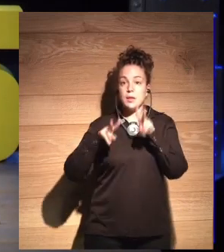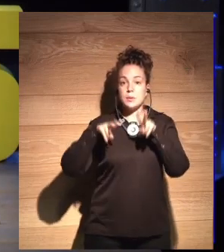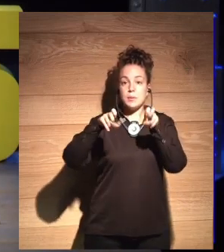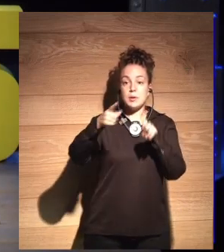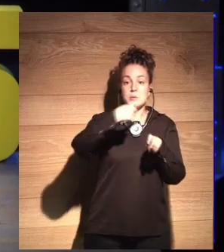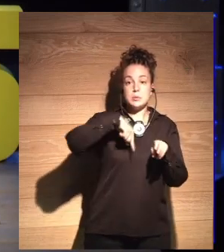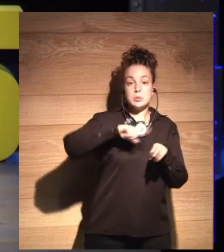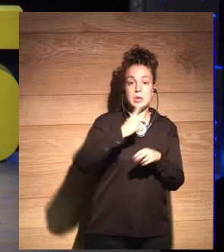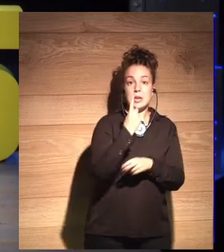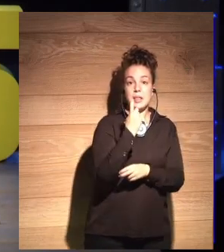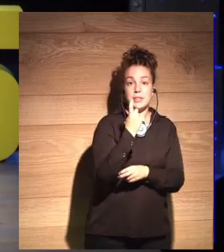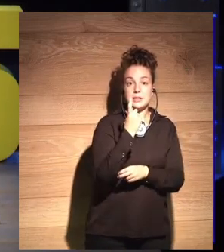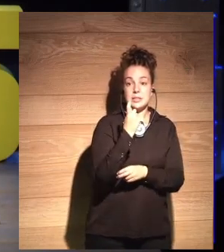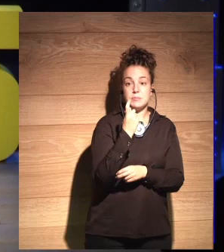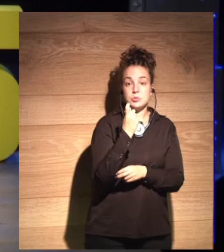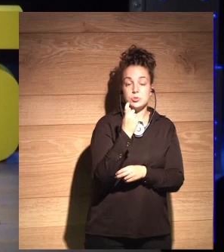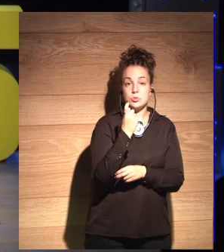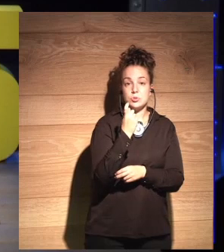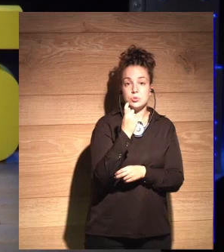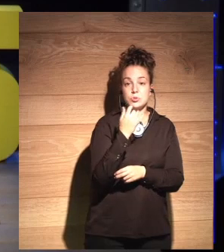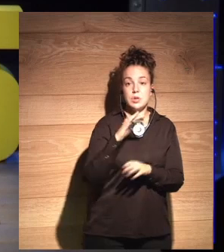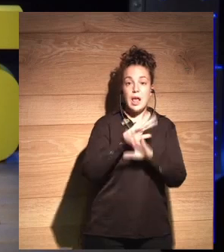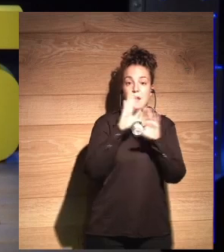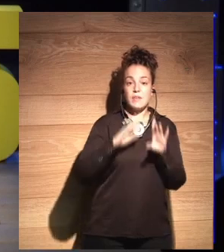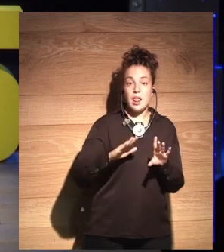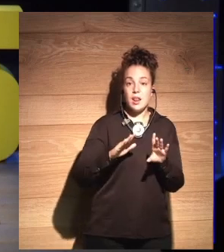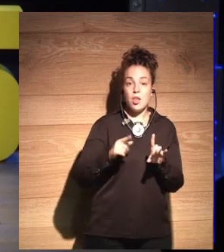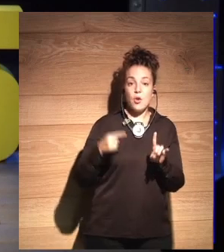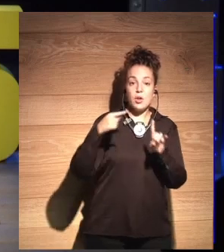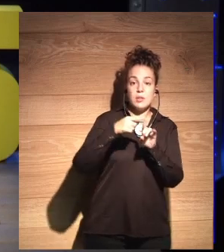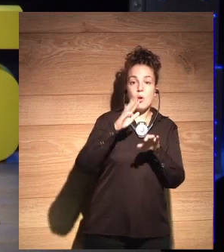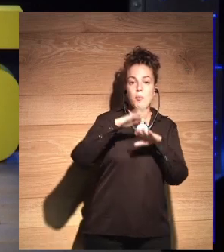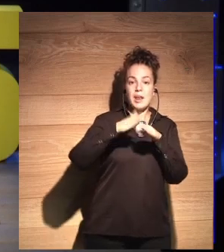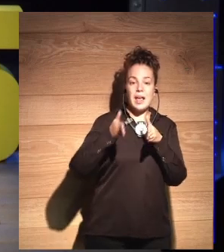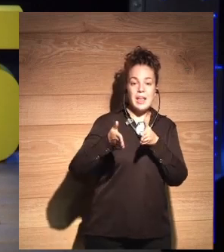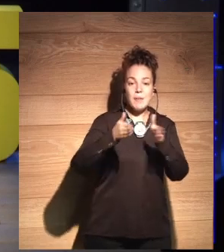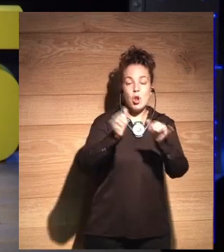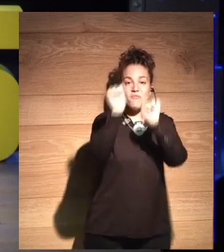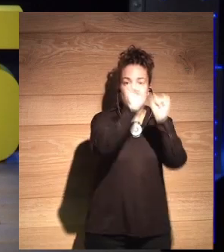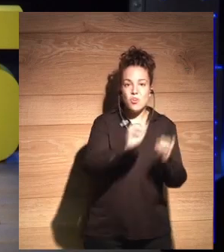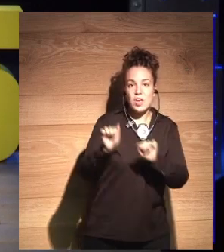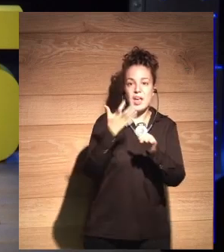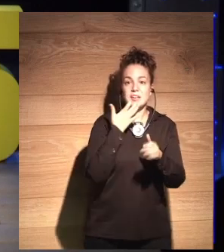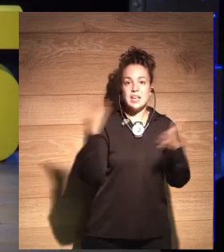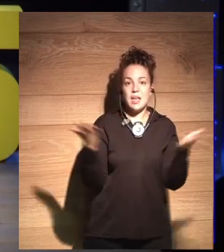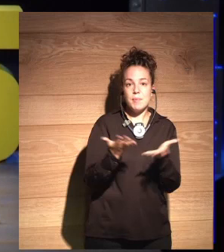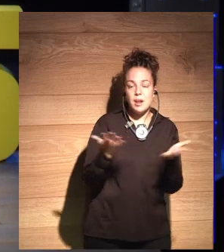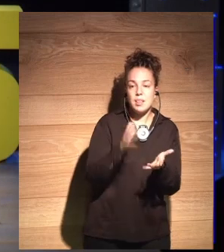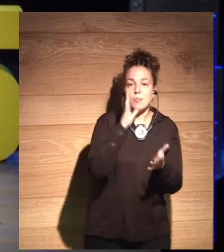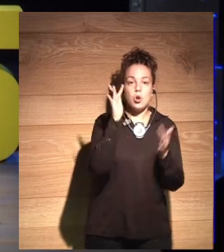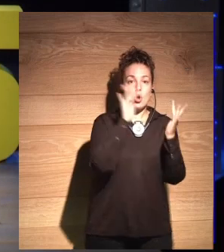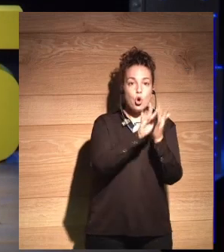way. In an emergency, when you're trying to get something done, every new connected thing will be